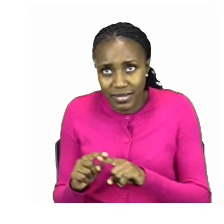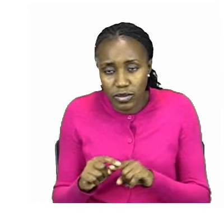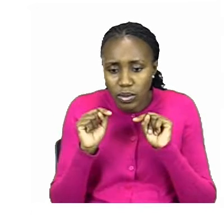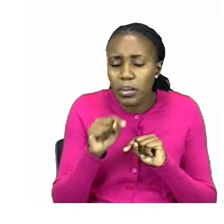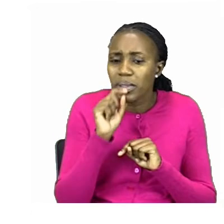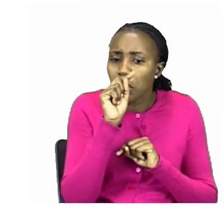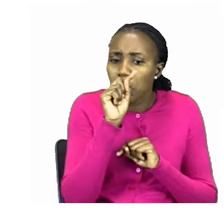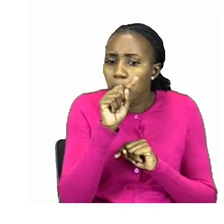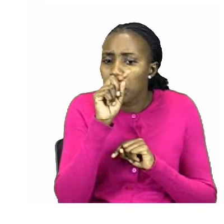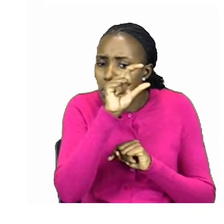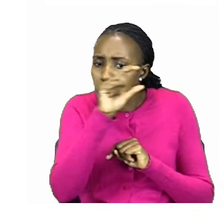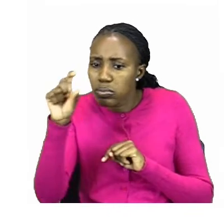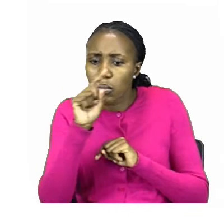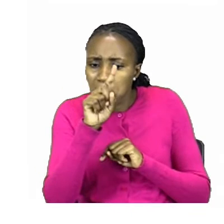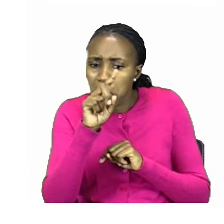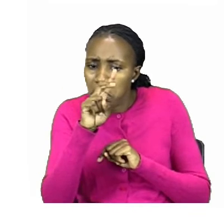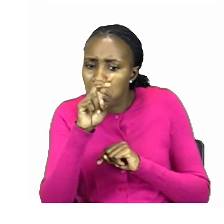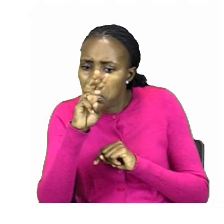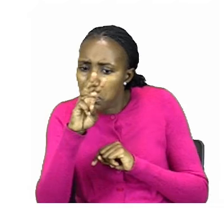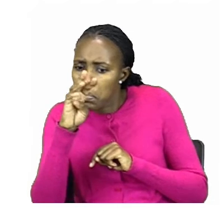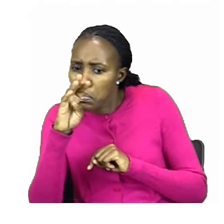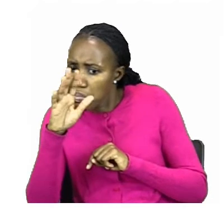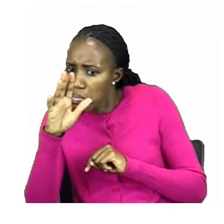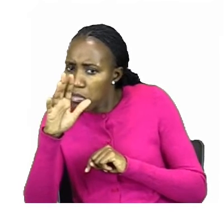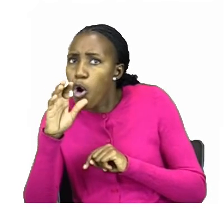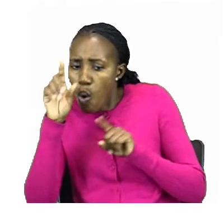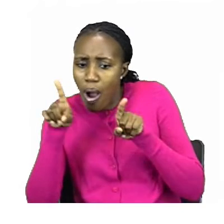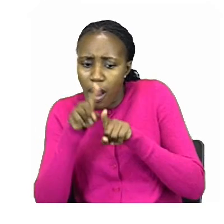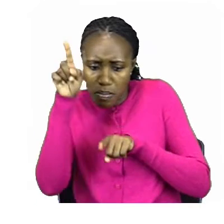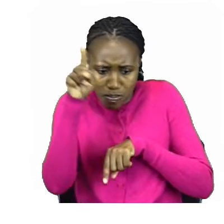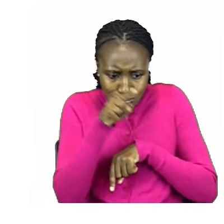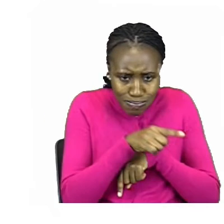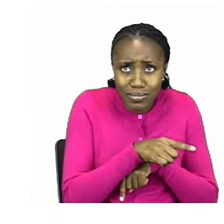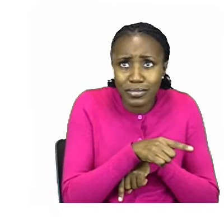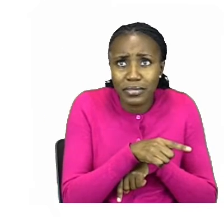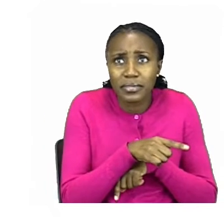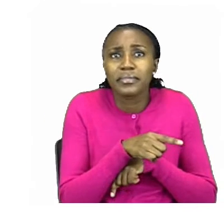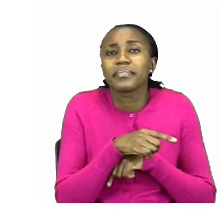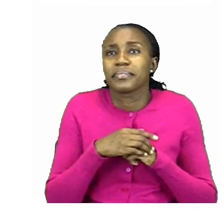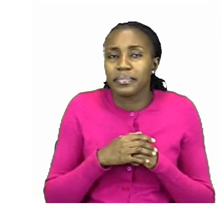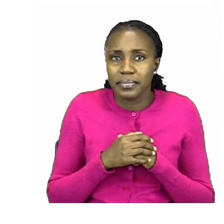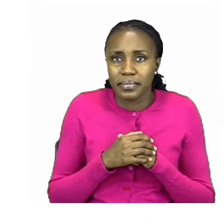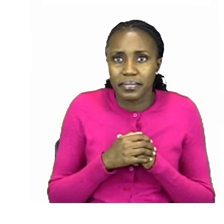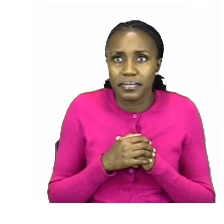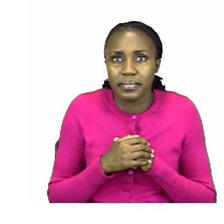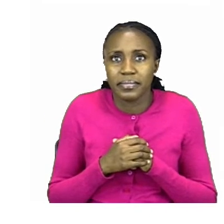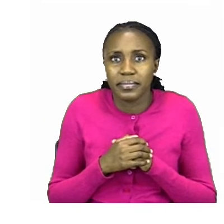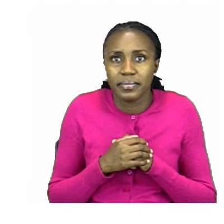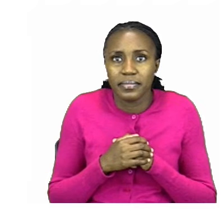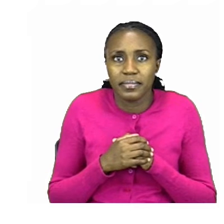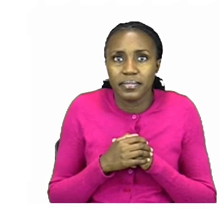in each block or each picture card, and then you have to match it with the right